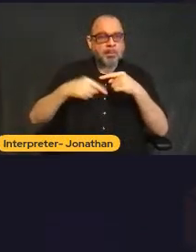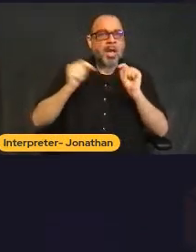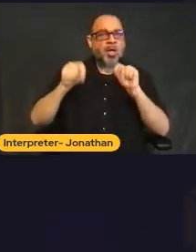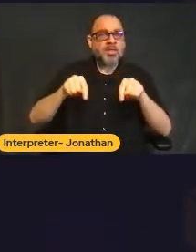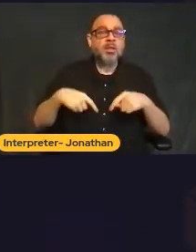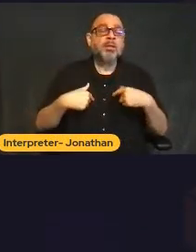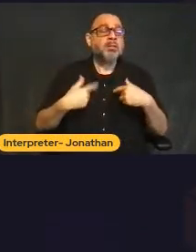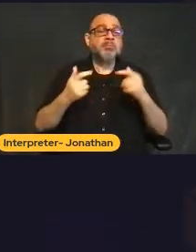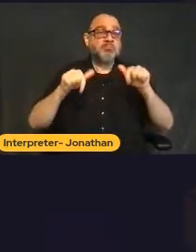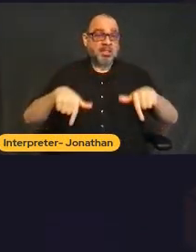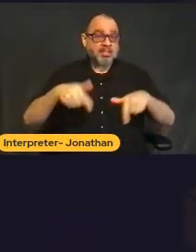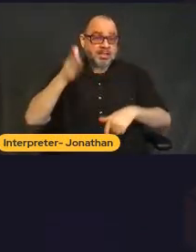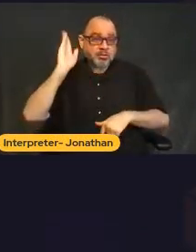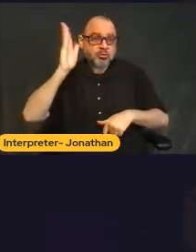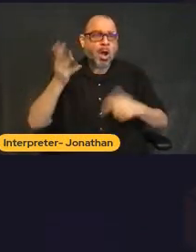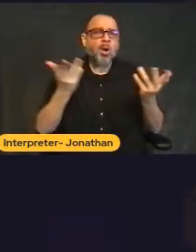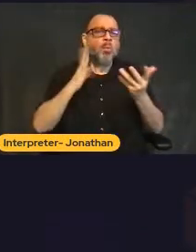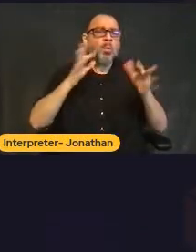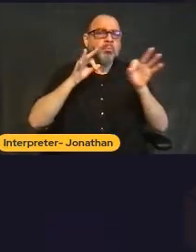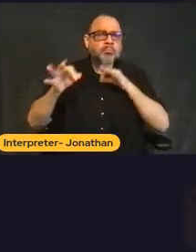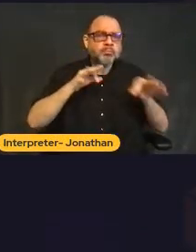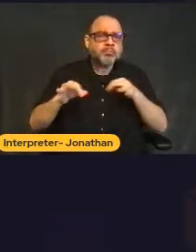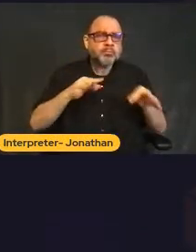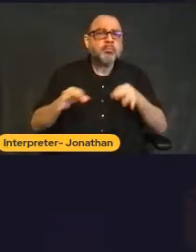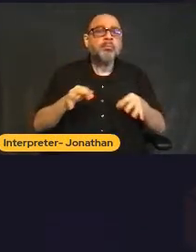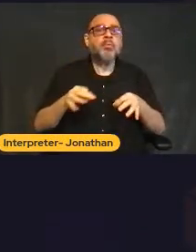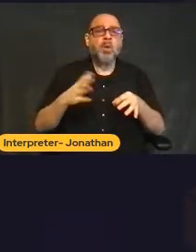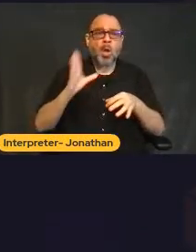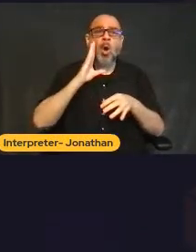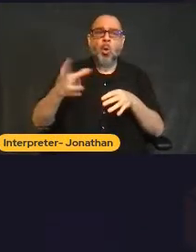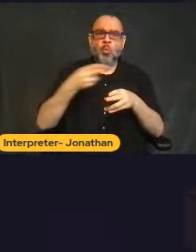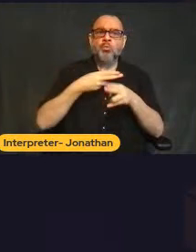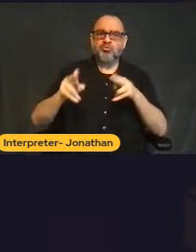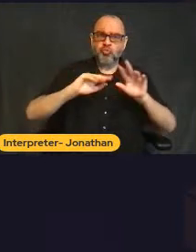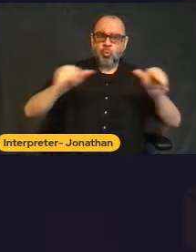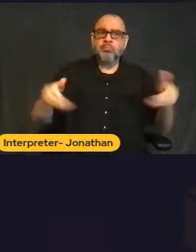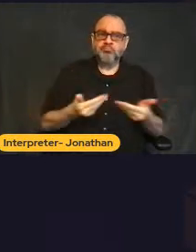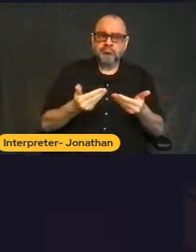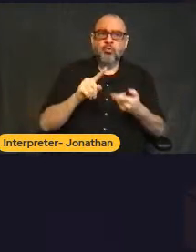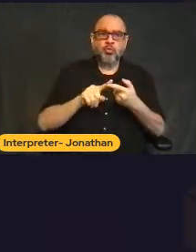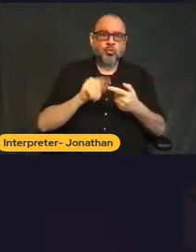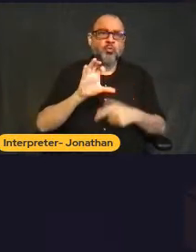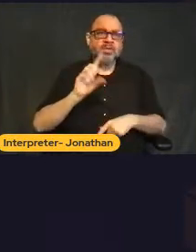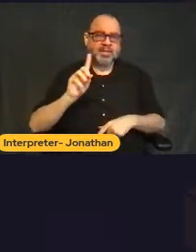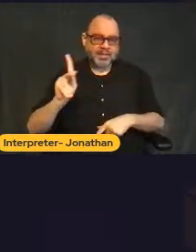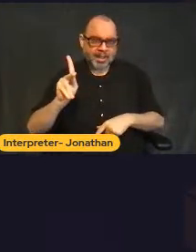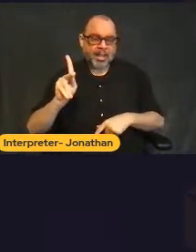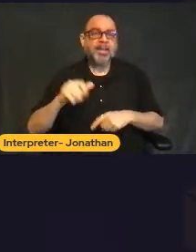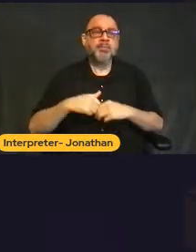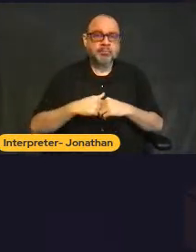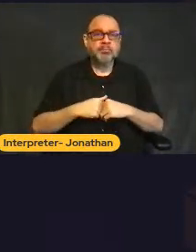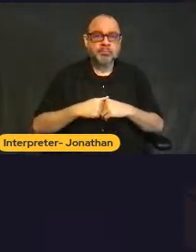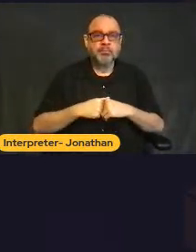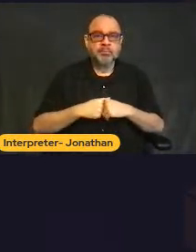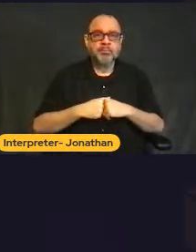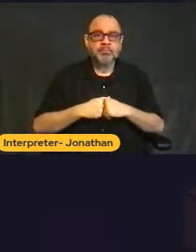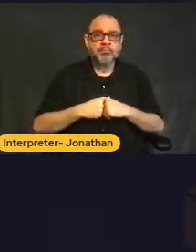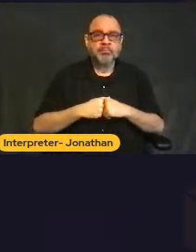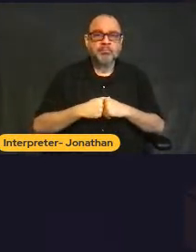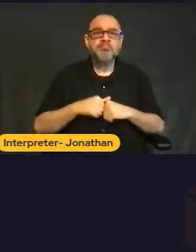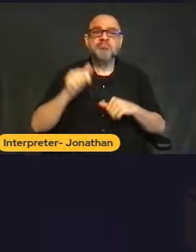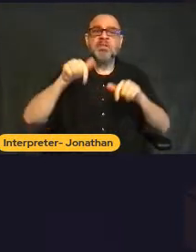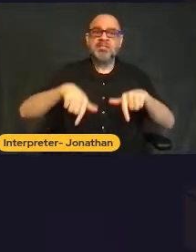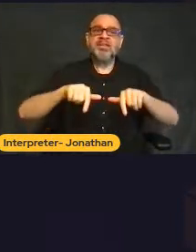this talk is first we'll give a short introduction to CDK, since this is an